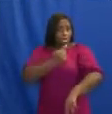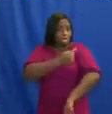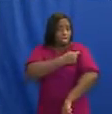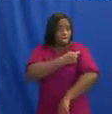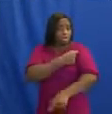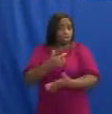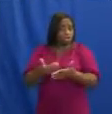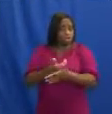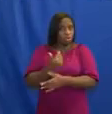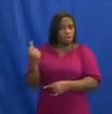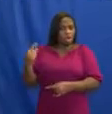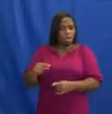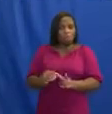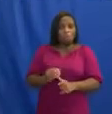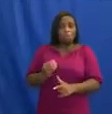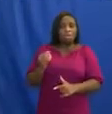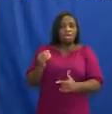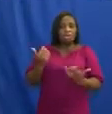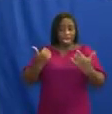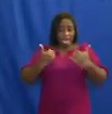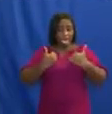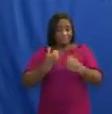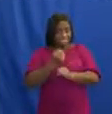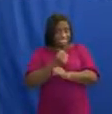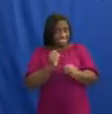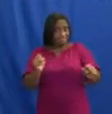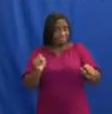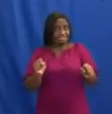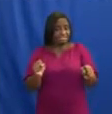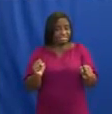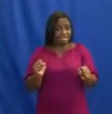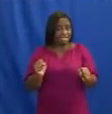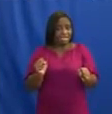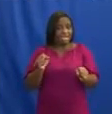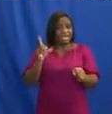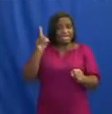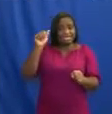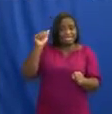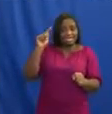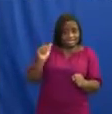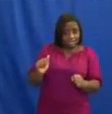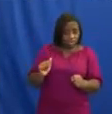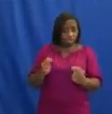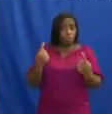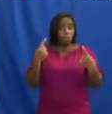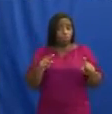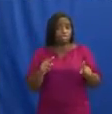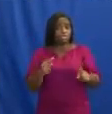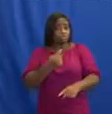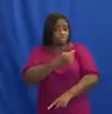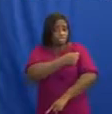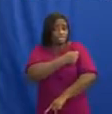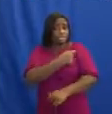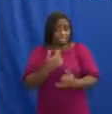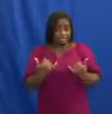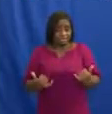or when enough safety data on the present vaccines is